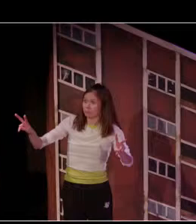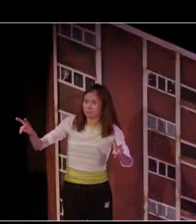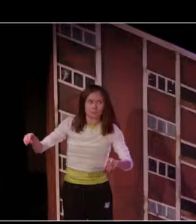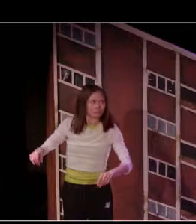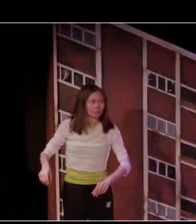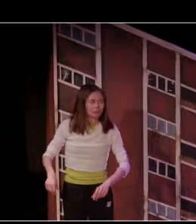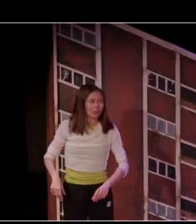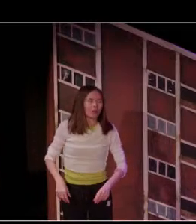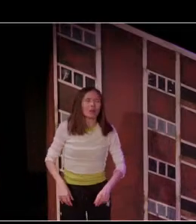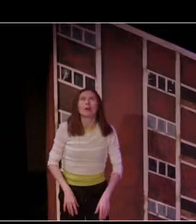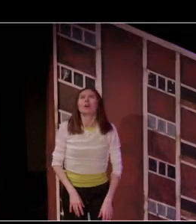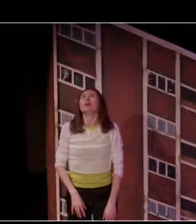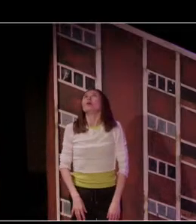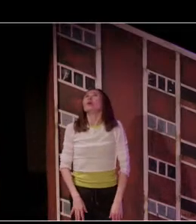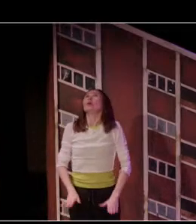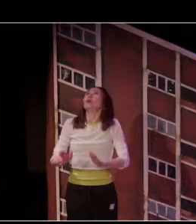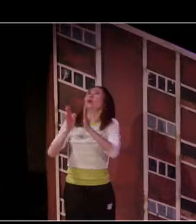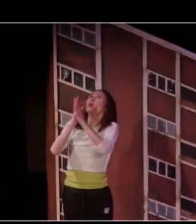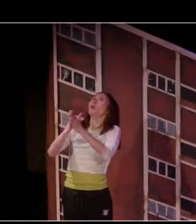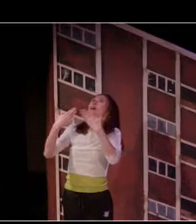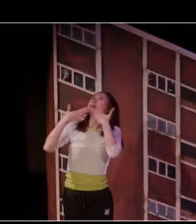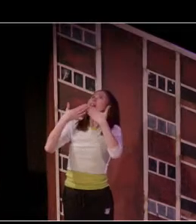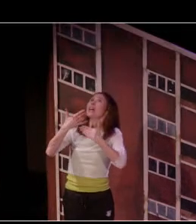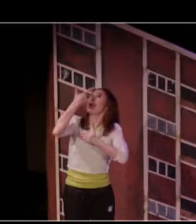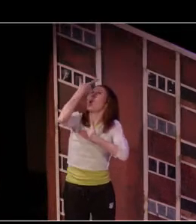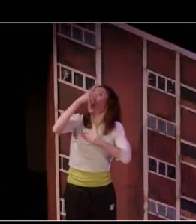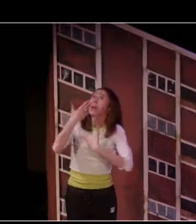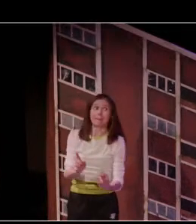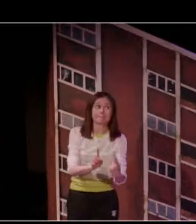We are blessed to know this man, solemnly blessed.